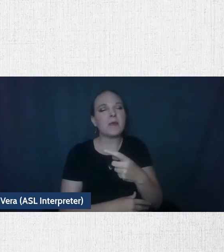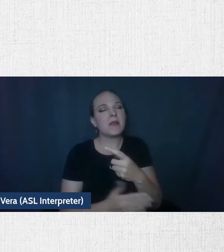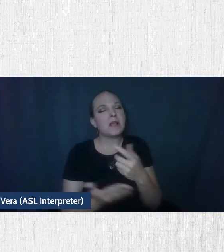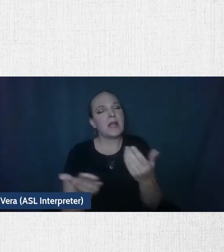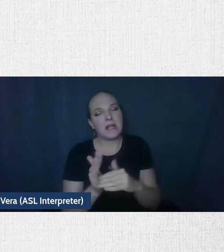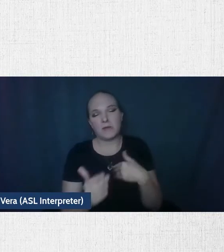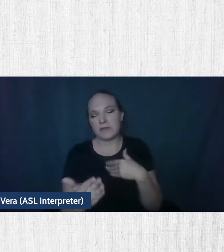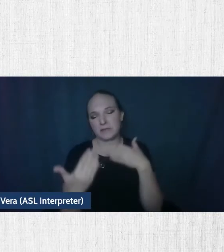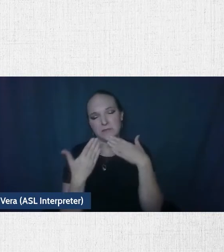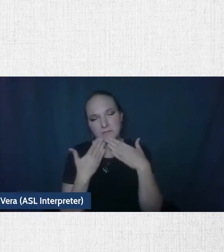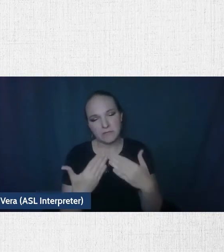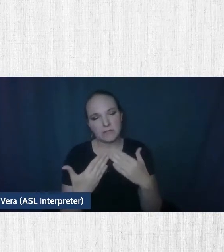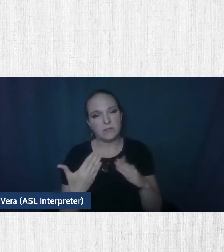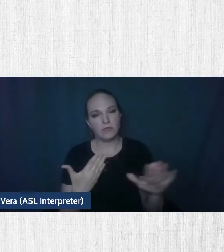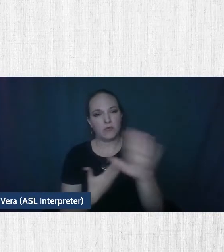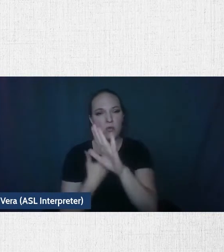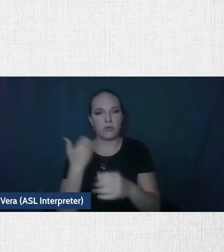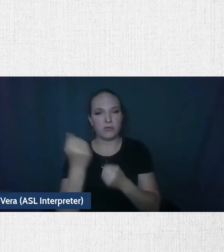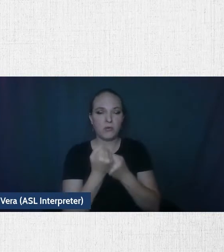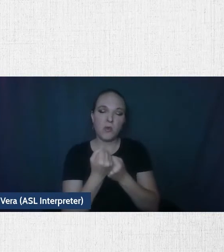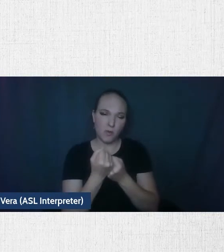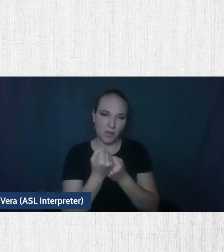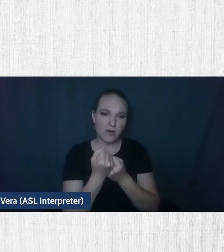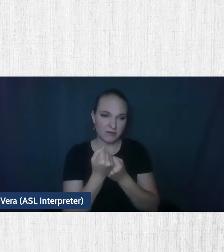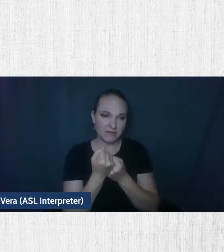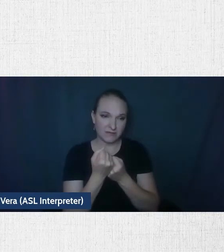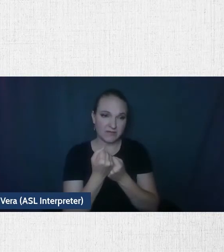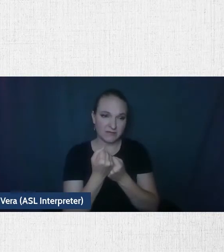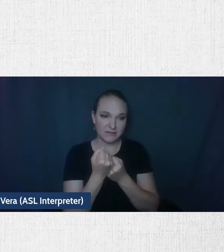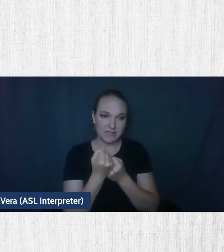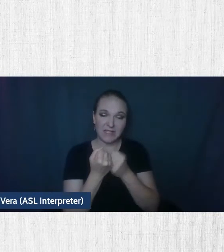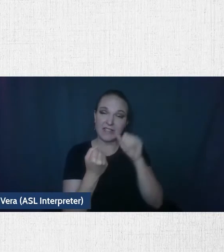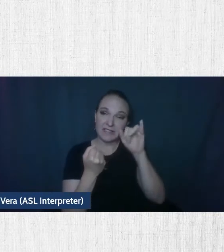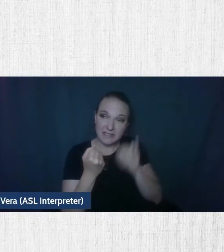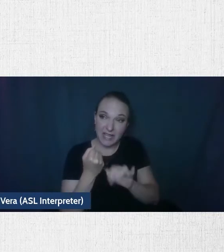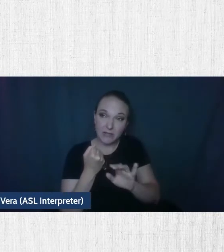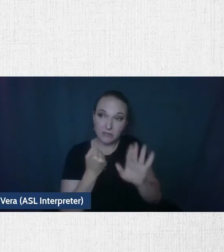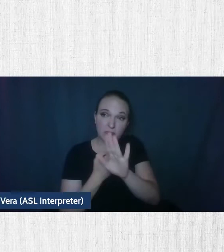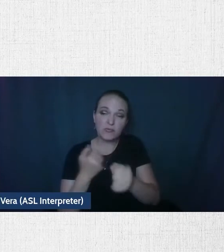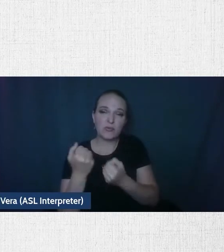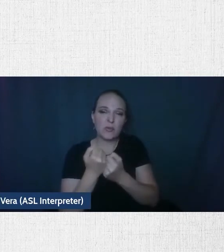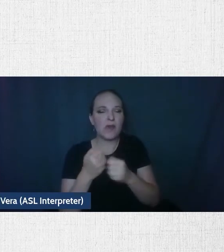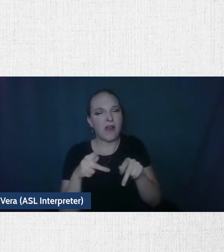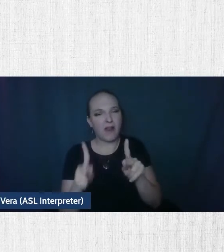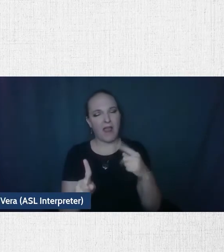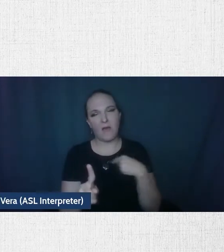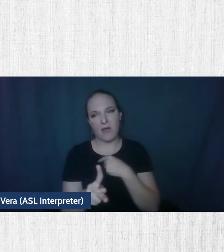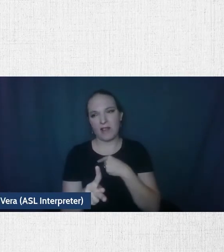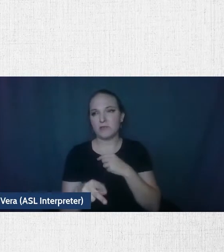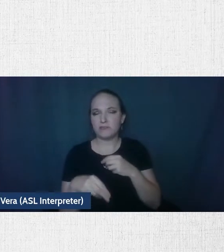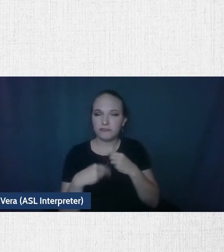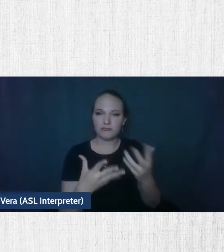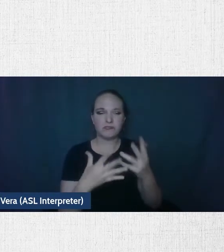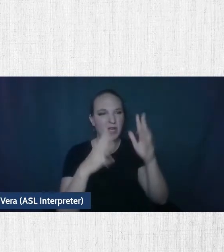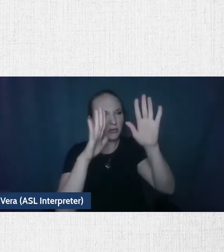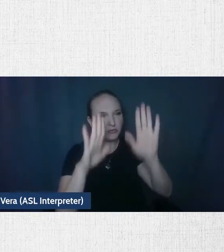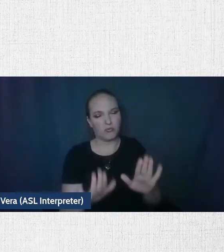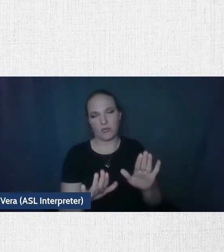my heart for the support, and it's the support like this that allows us to truly do the extraordinary things that we're able to